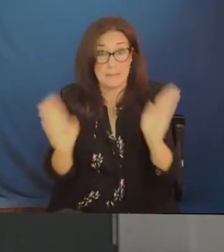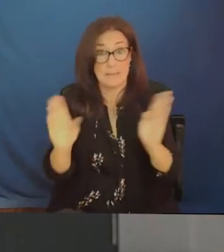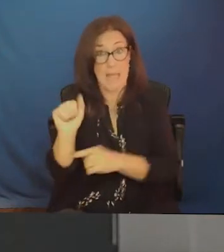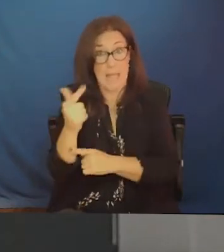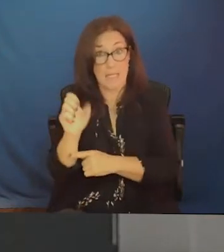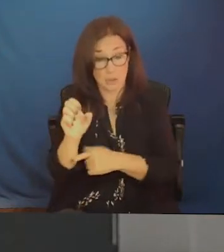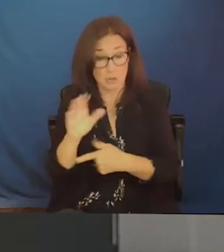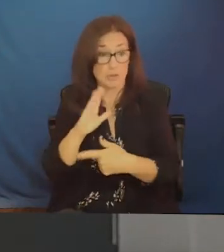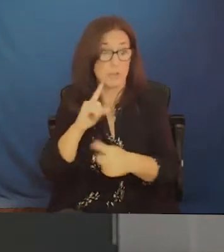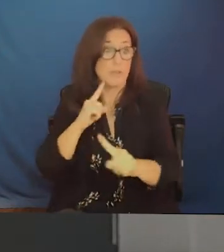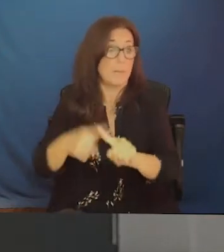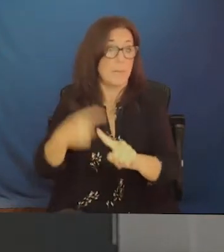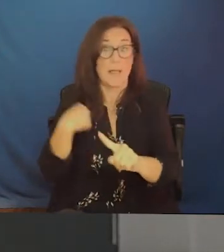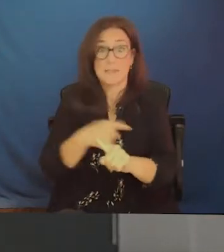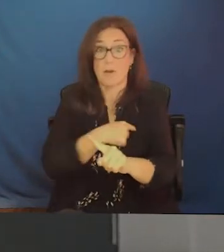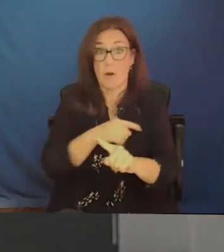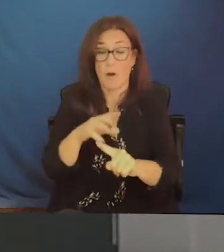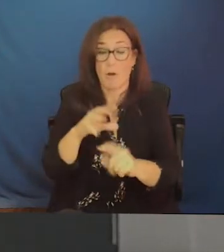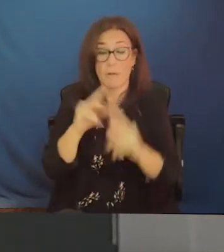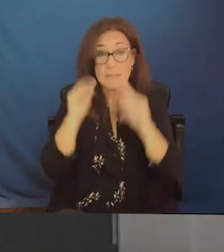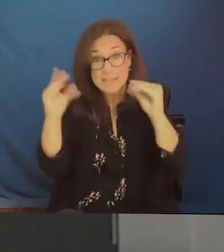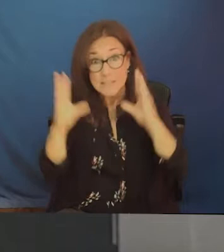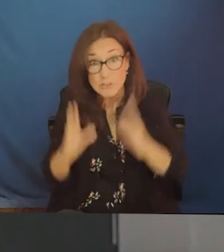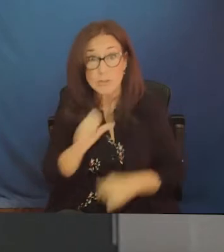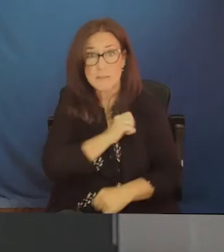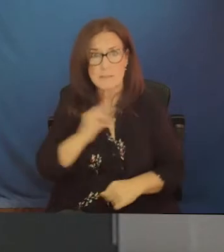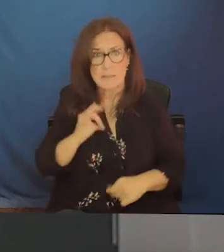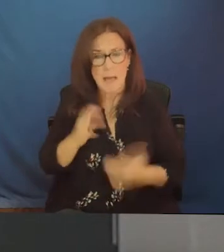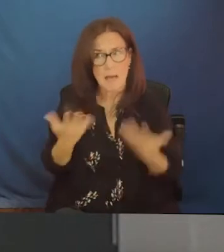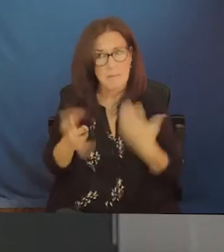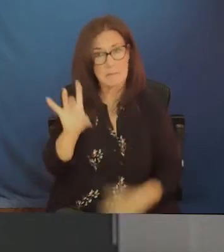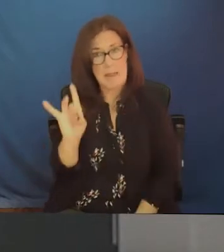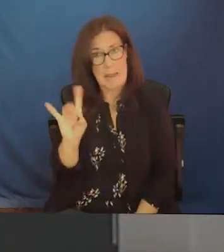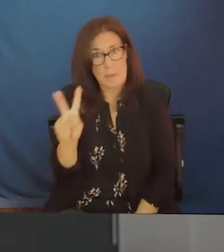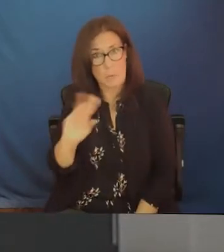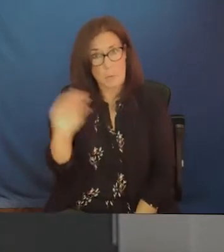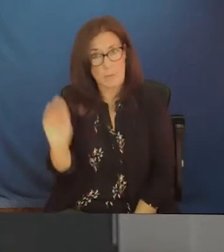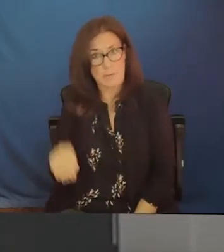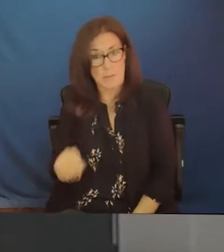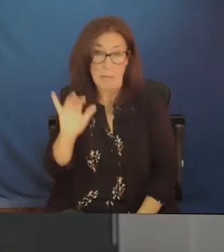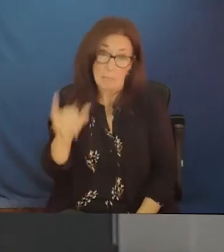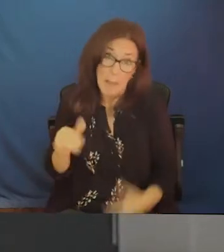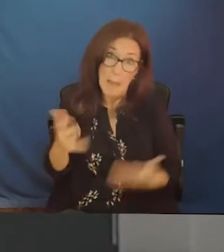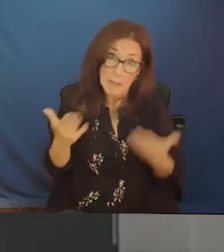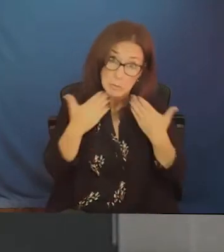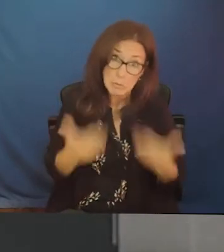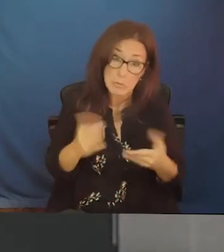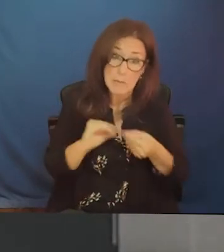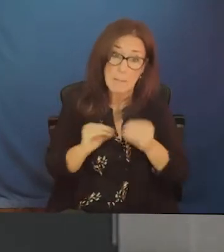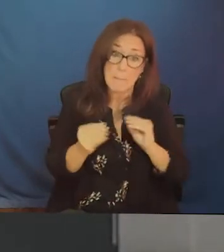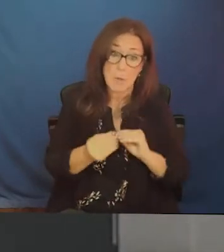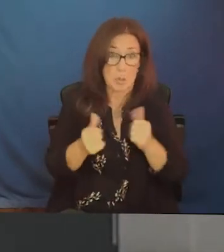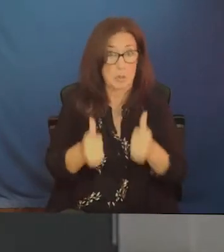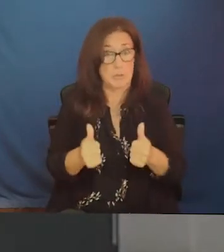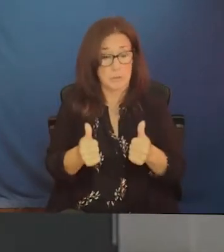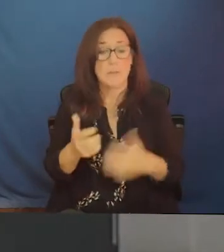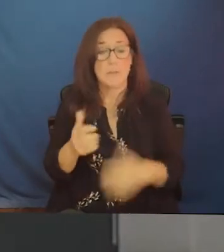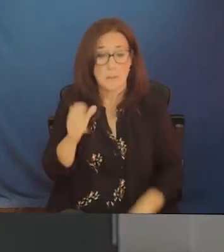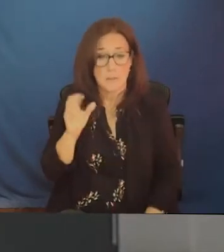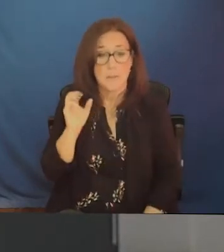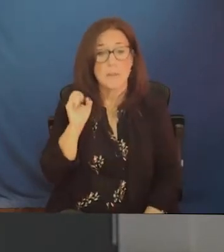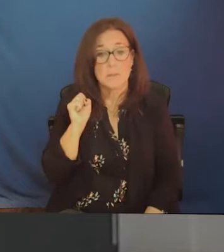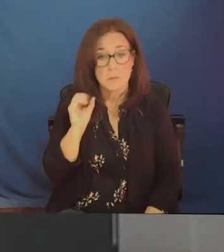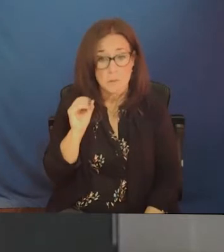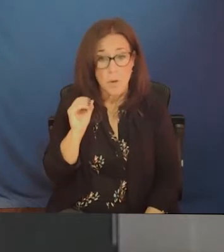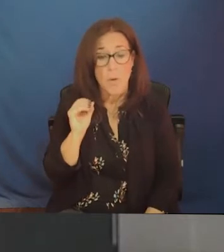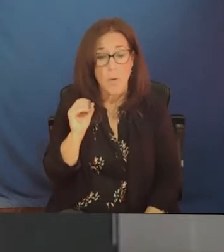at 82% is a pretty good rate. So more on that when we talk about it, but I just want to address the topic of the hour,